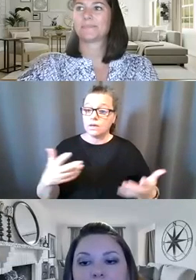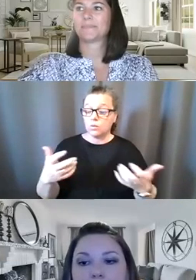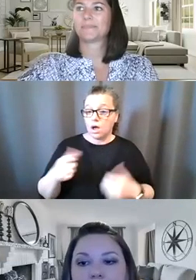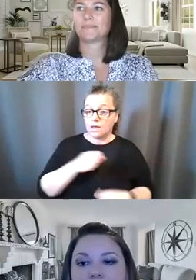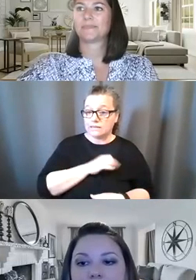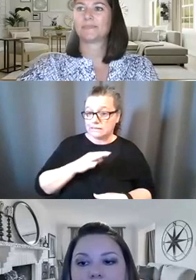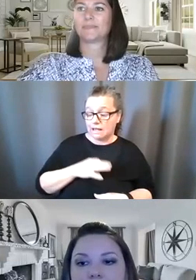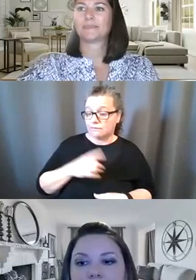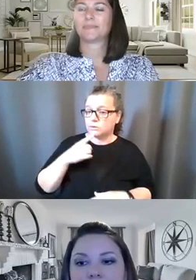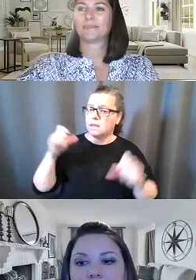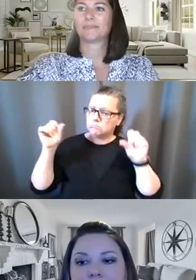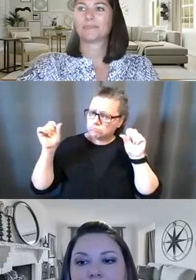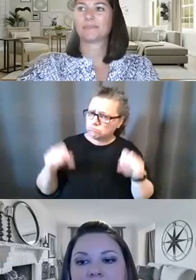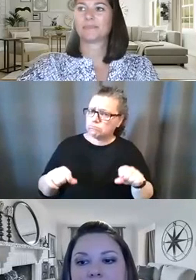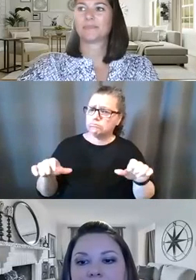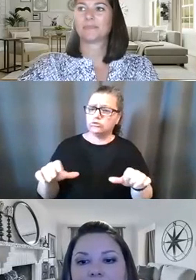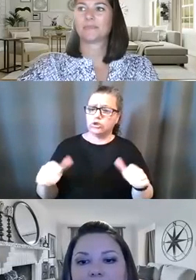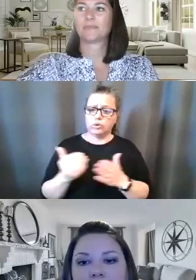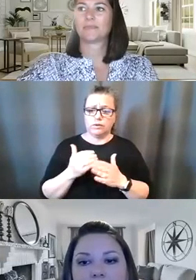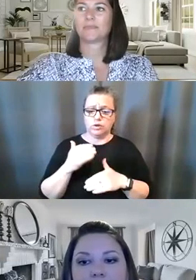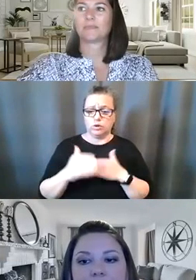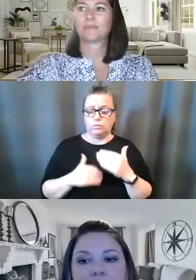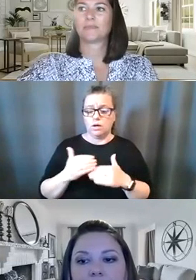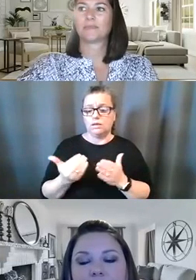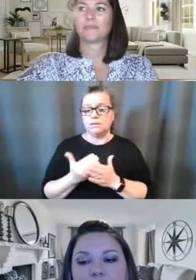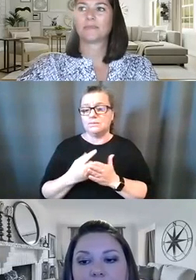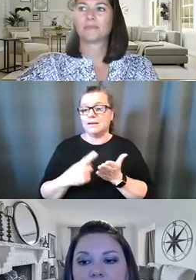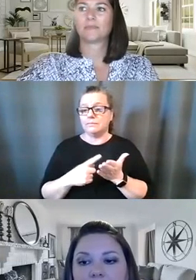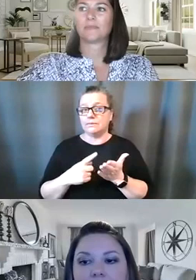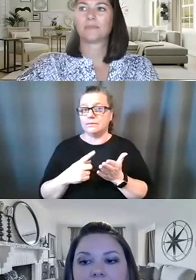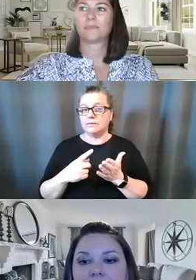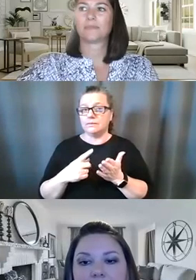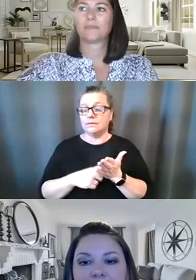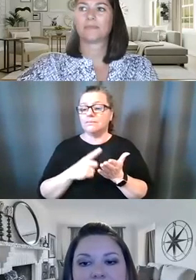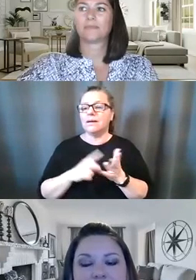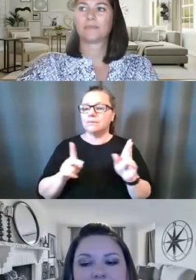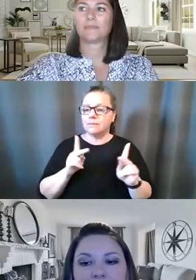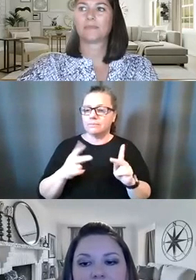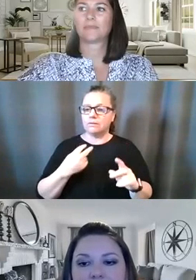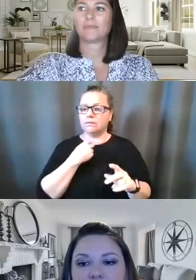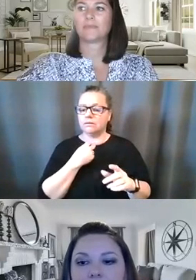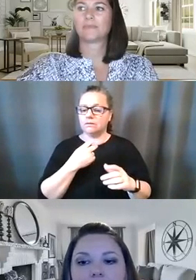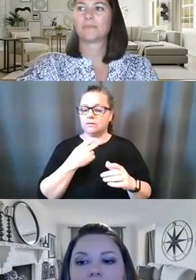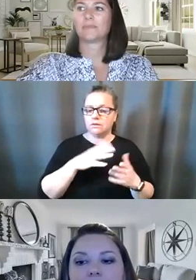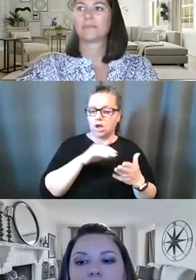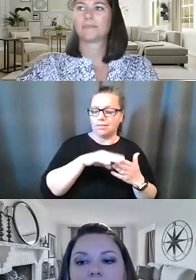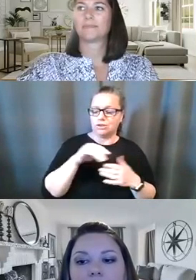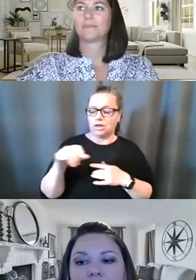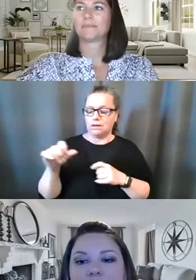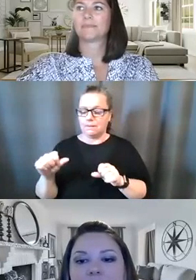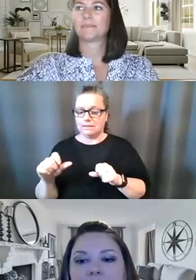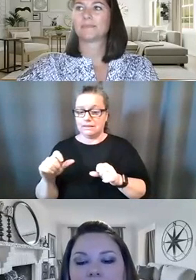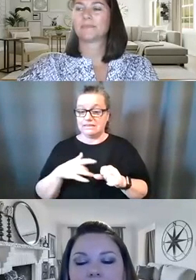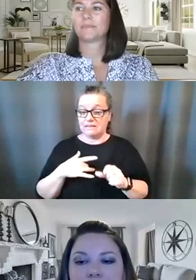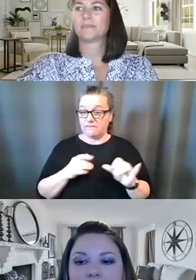to do the new process. Sometimes people get hung up between knowledge and ability because they seem really similar.